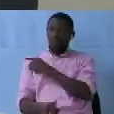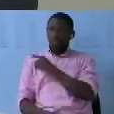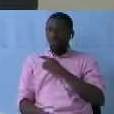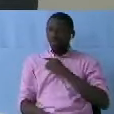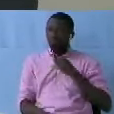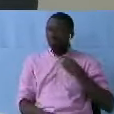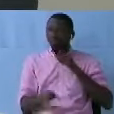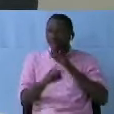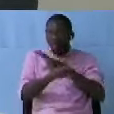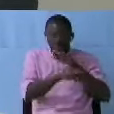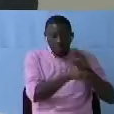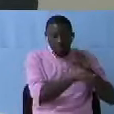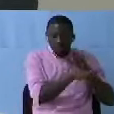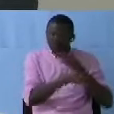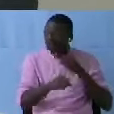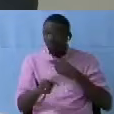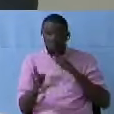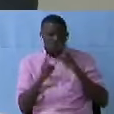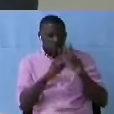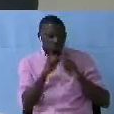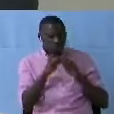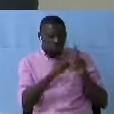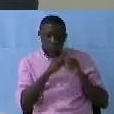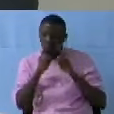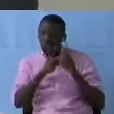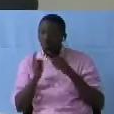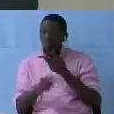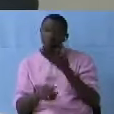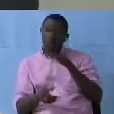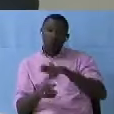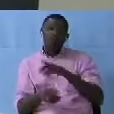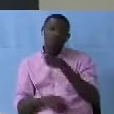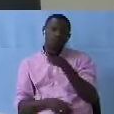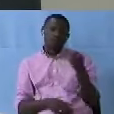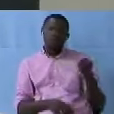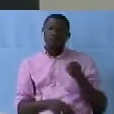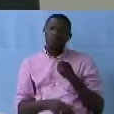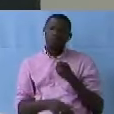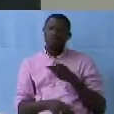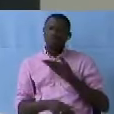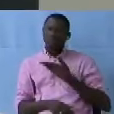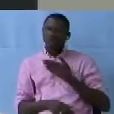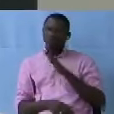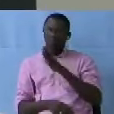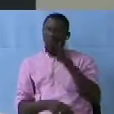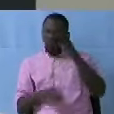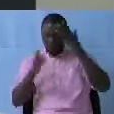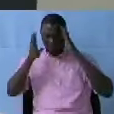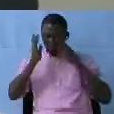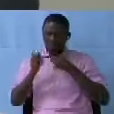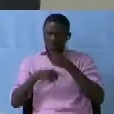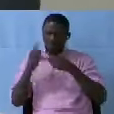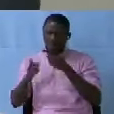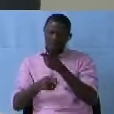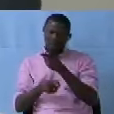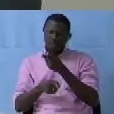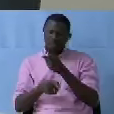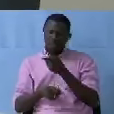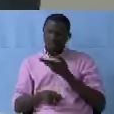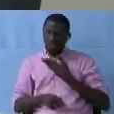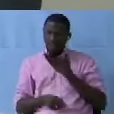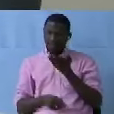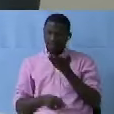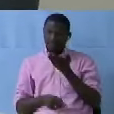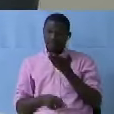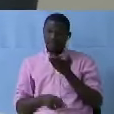no informed consent taken from them. Do you have any problems with that? Nit ñi jël ben ñi nga